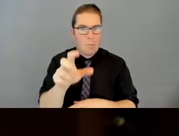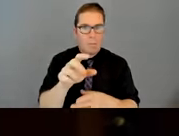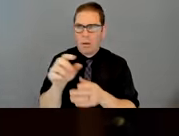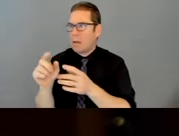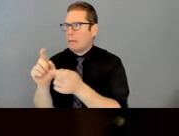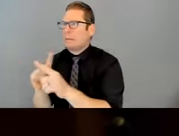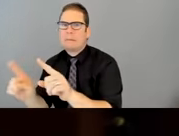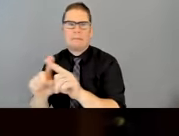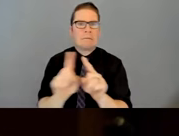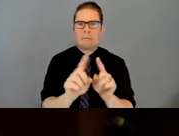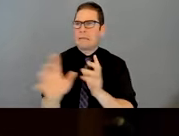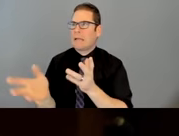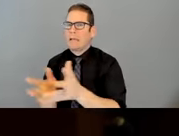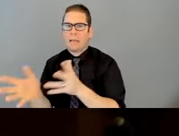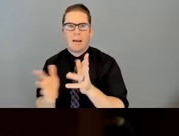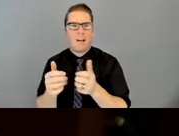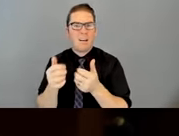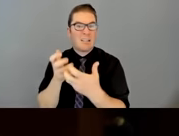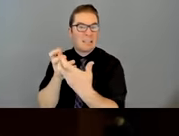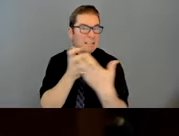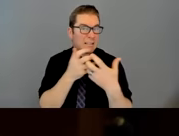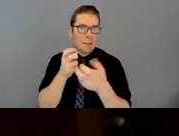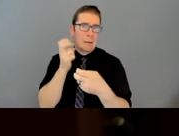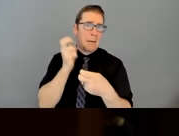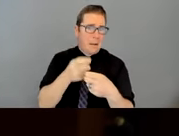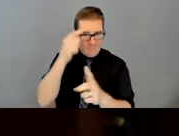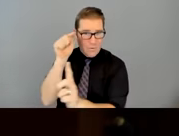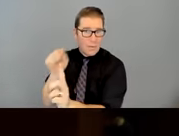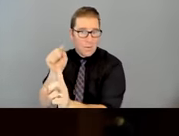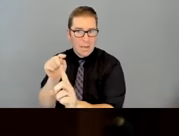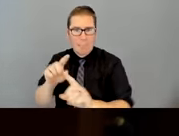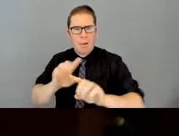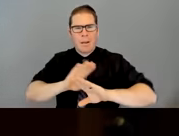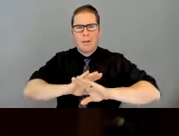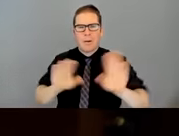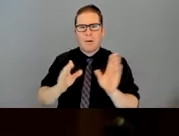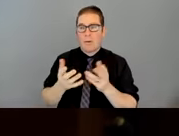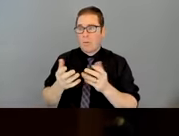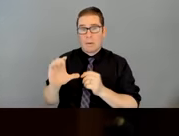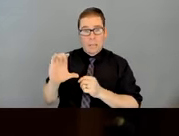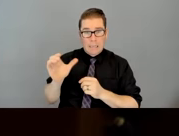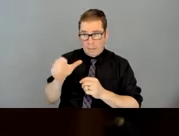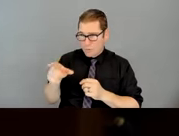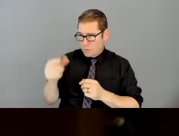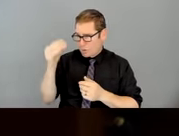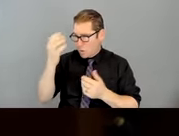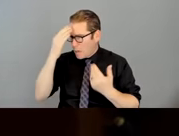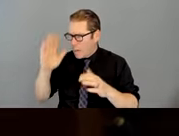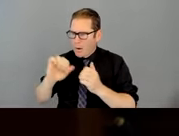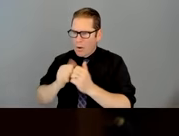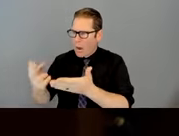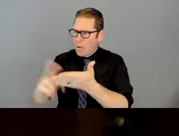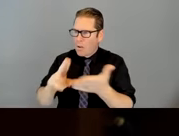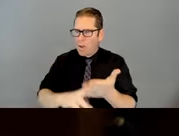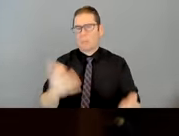as possible for students, and don't make the assumption that they do know how to log into Canvas on your welcome